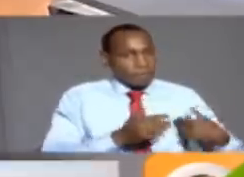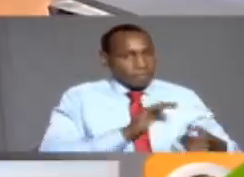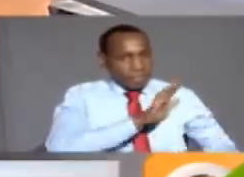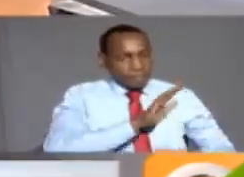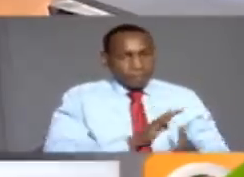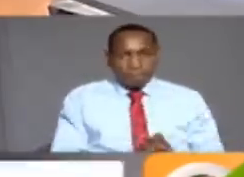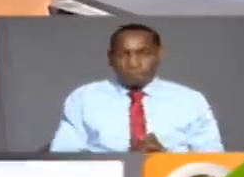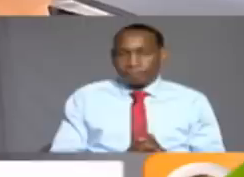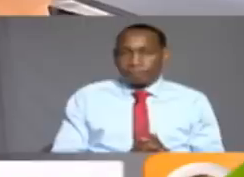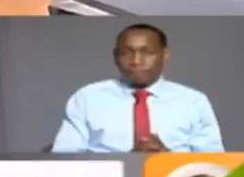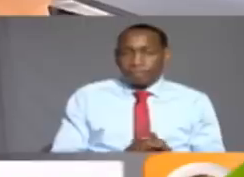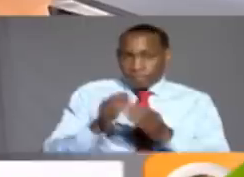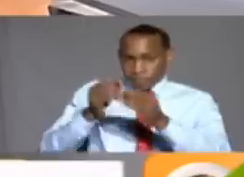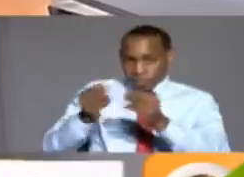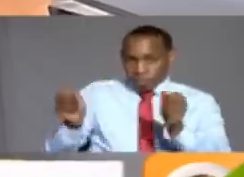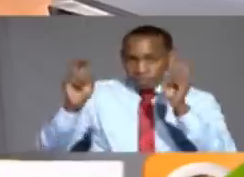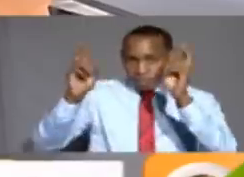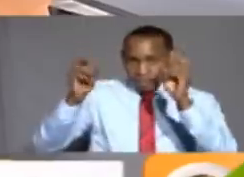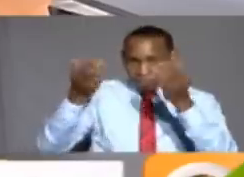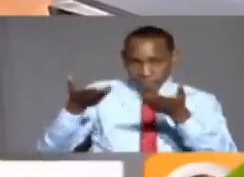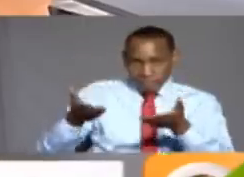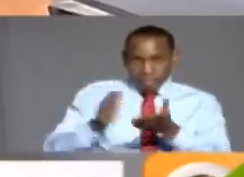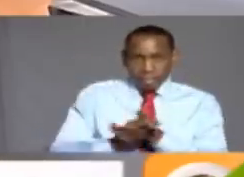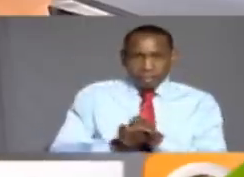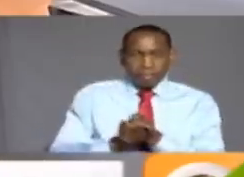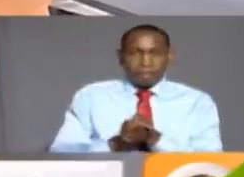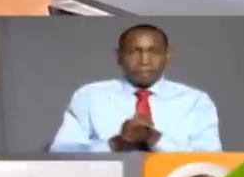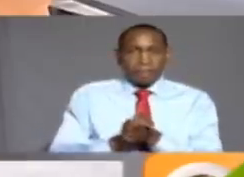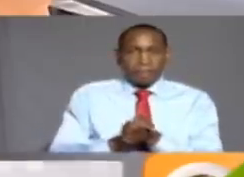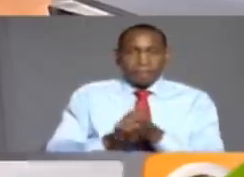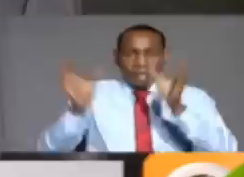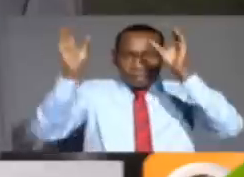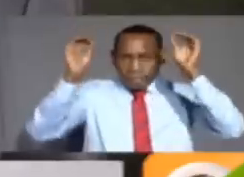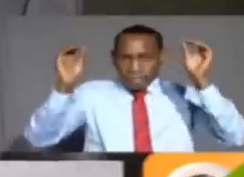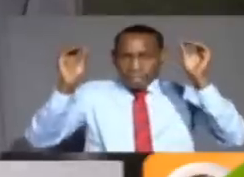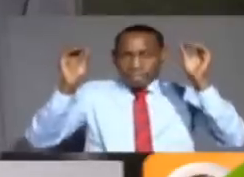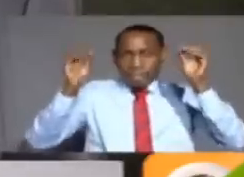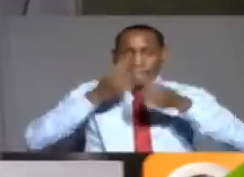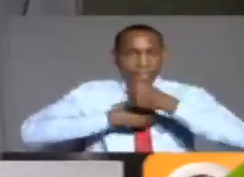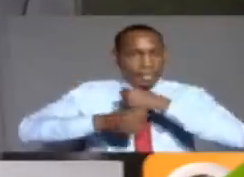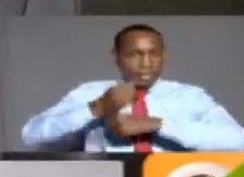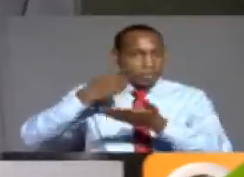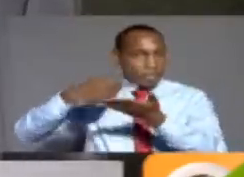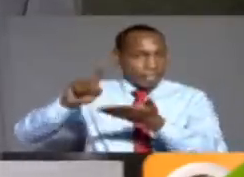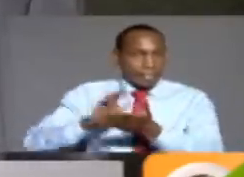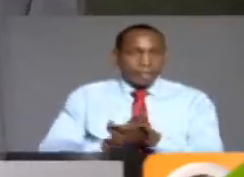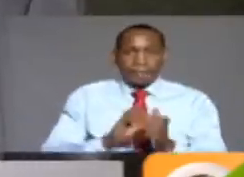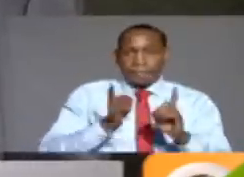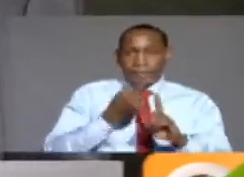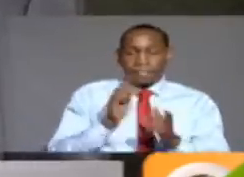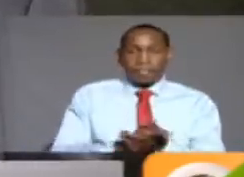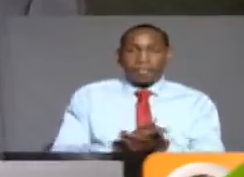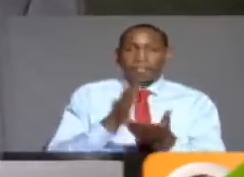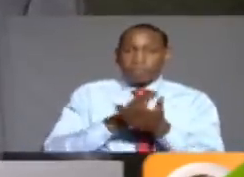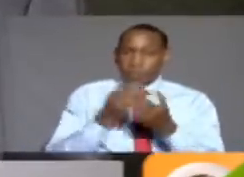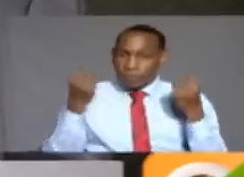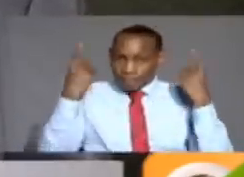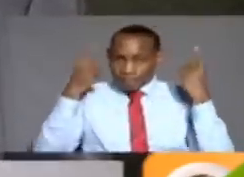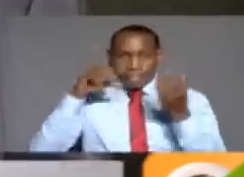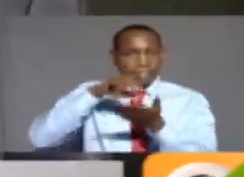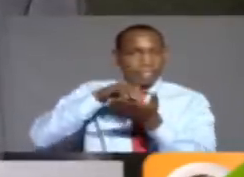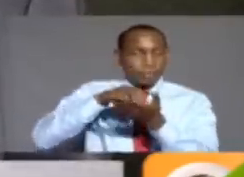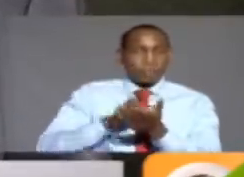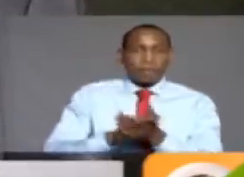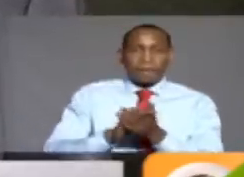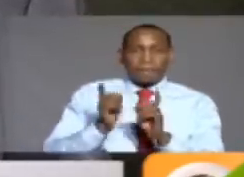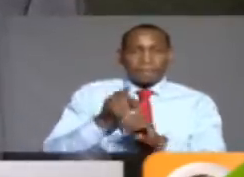let's get to the bottom of the matter. Was the president's right? First of all, I didn't understand where he's coming from.